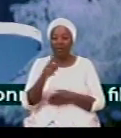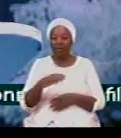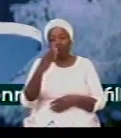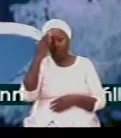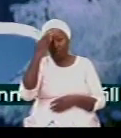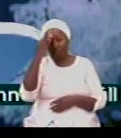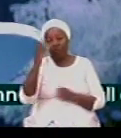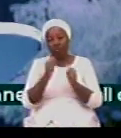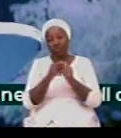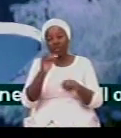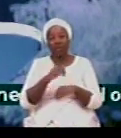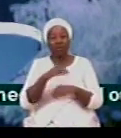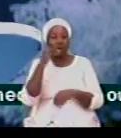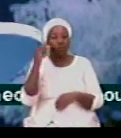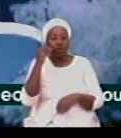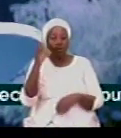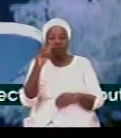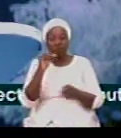will contact you